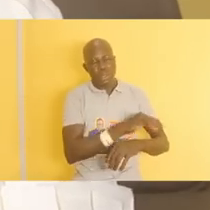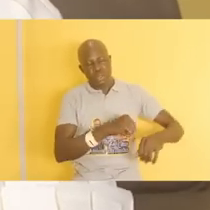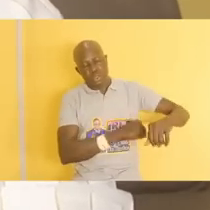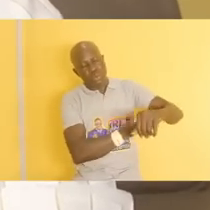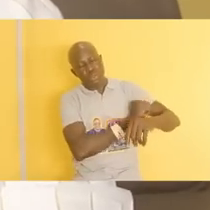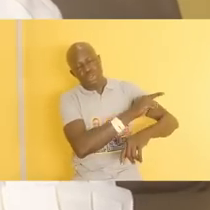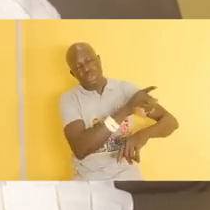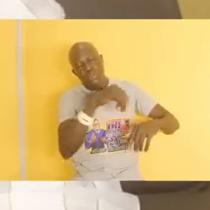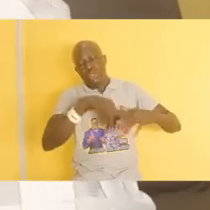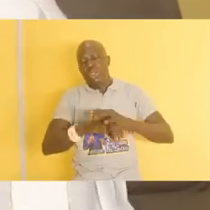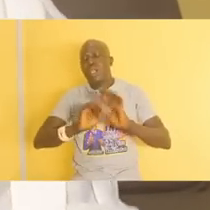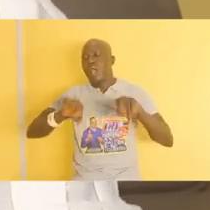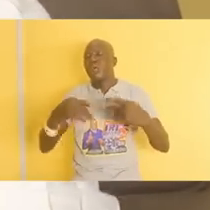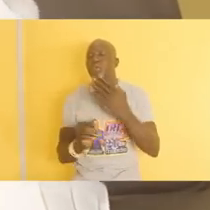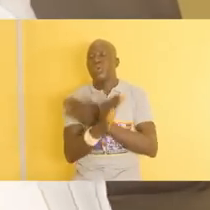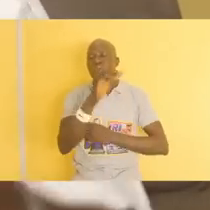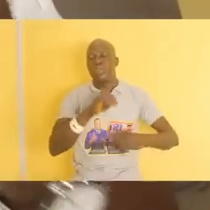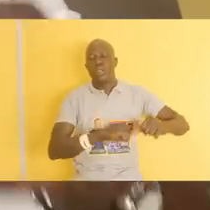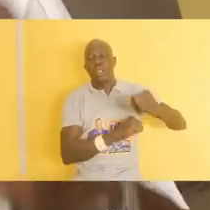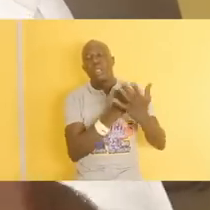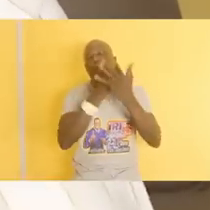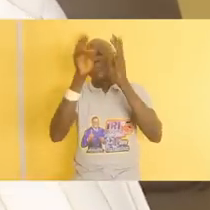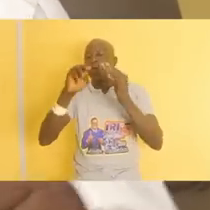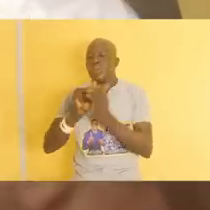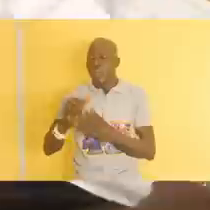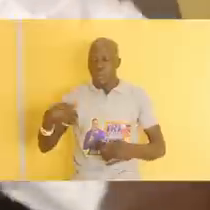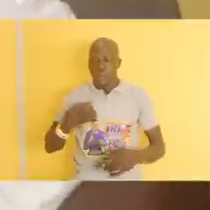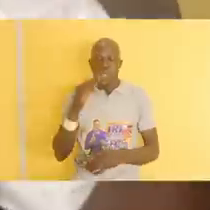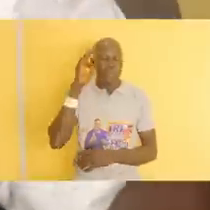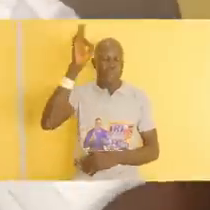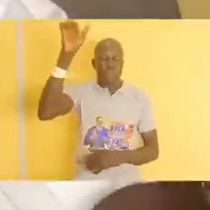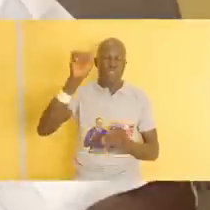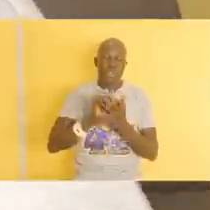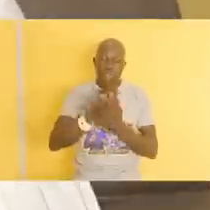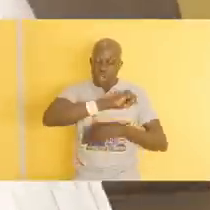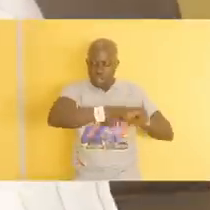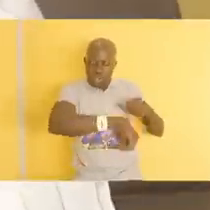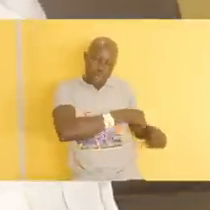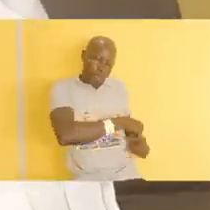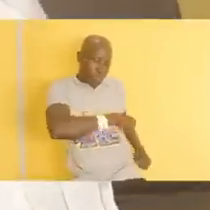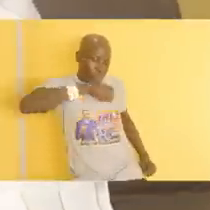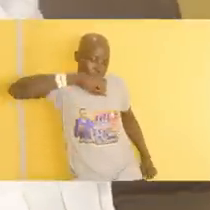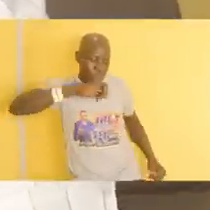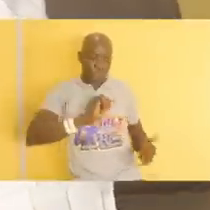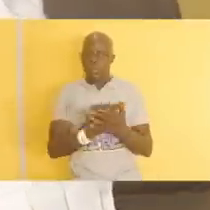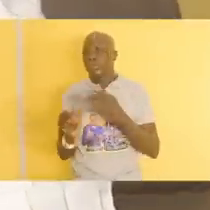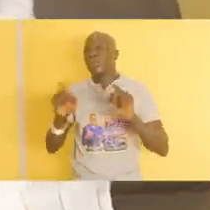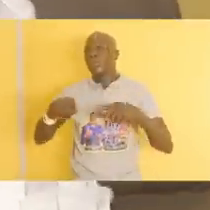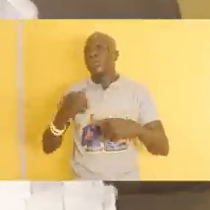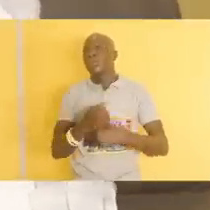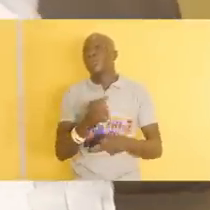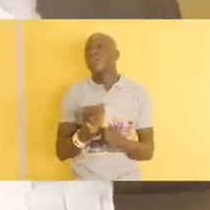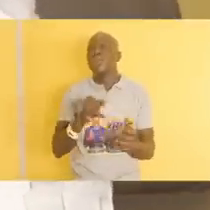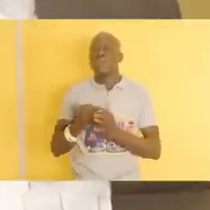yin because we support ni fo na ba se fun wa ni agbara eyin ni ola wa for edi amore ke mo only make it